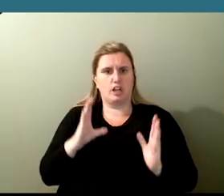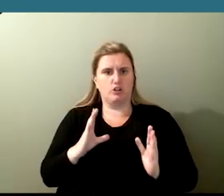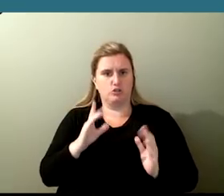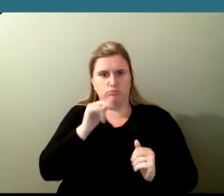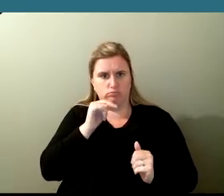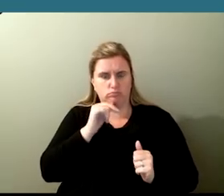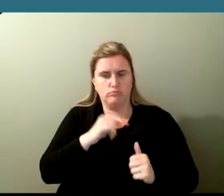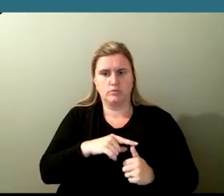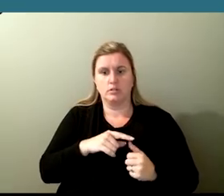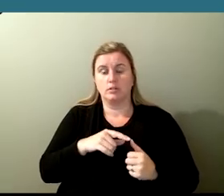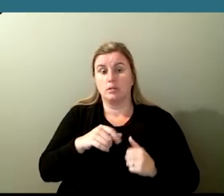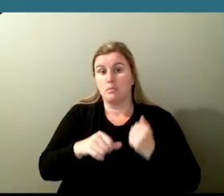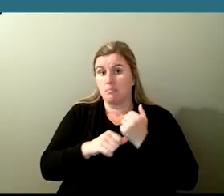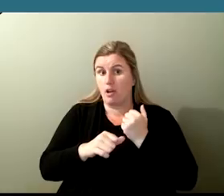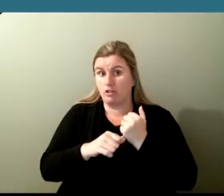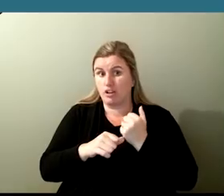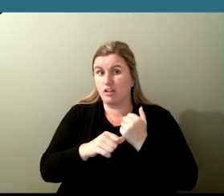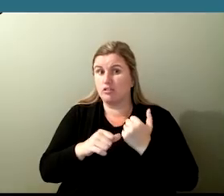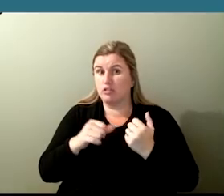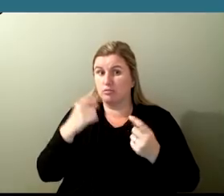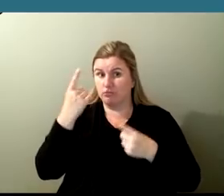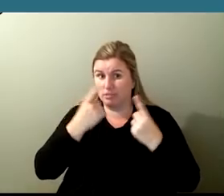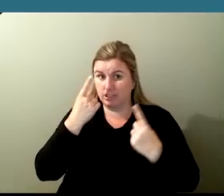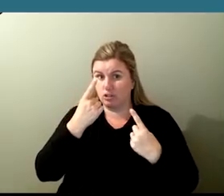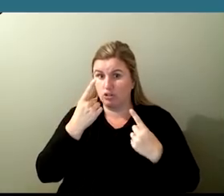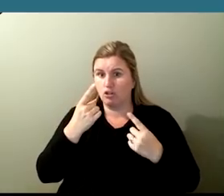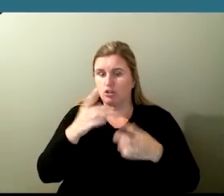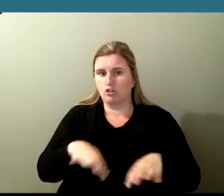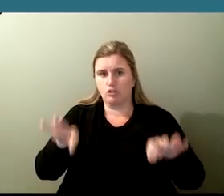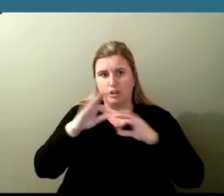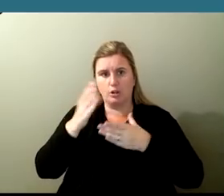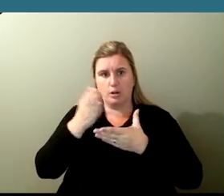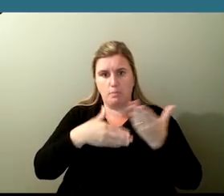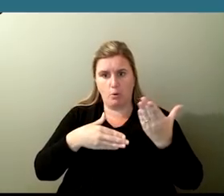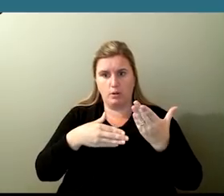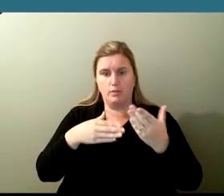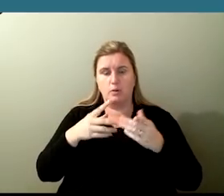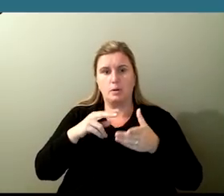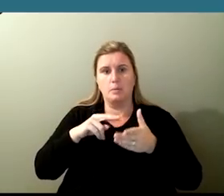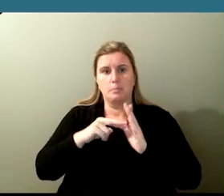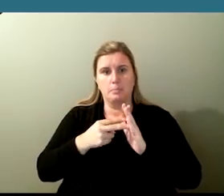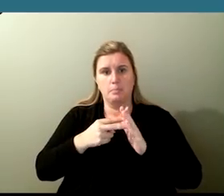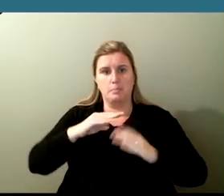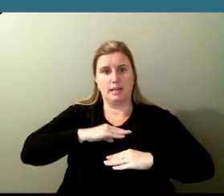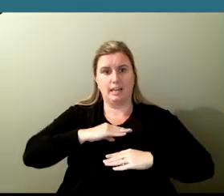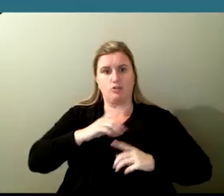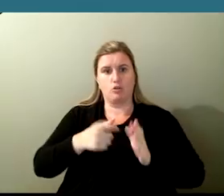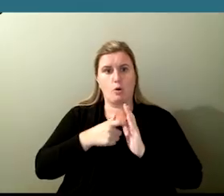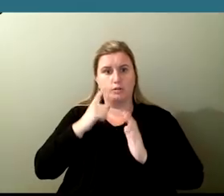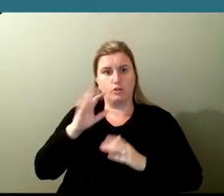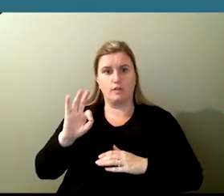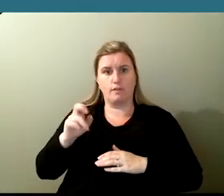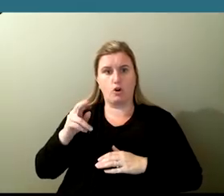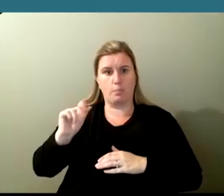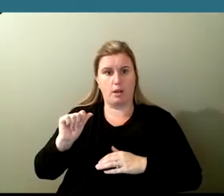Paraeducator support has been considered a critical component in meeting requirements for FERPA, or free